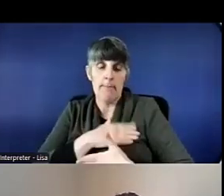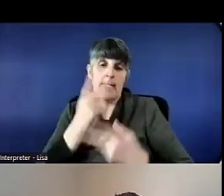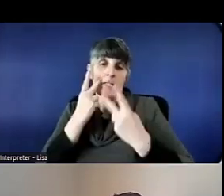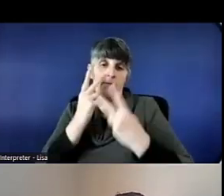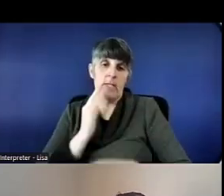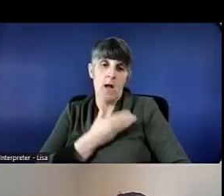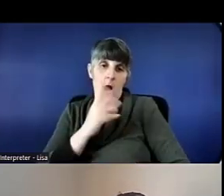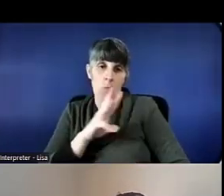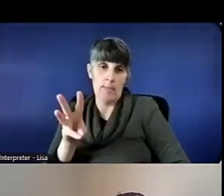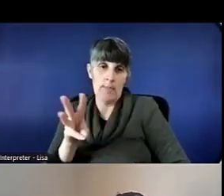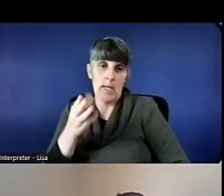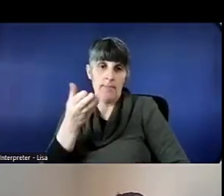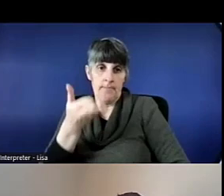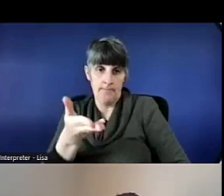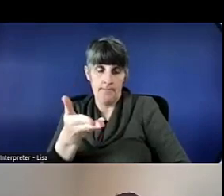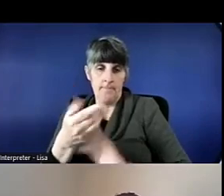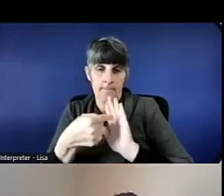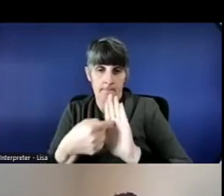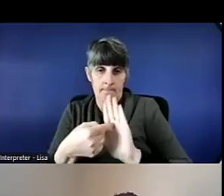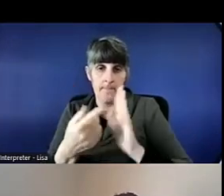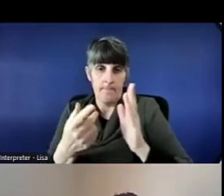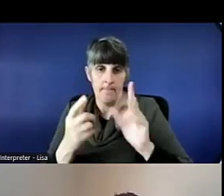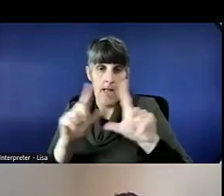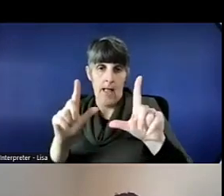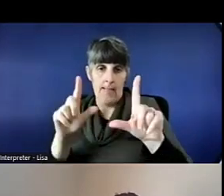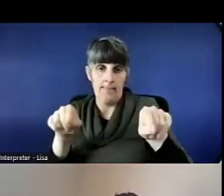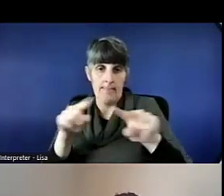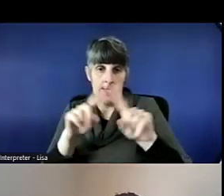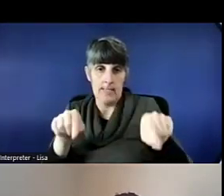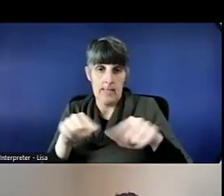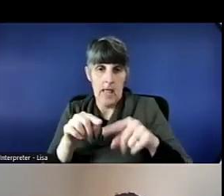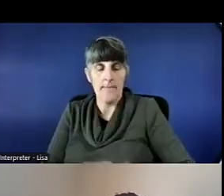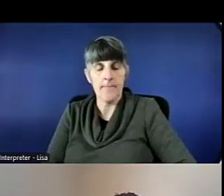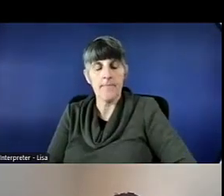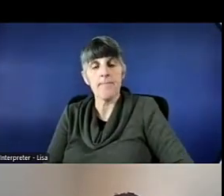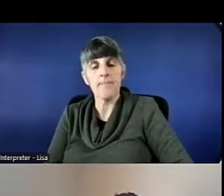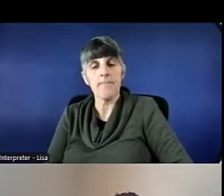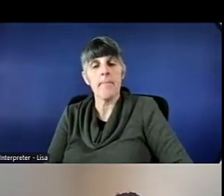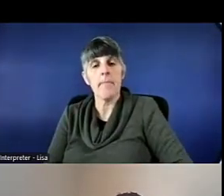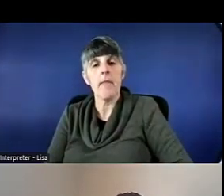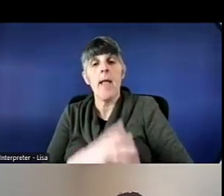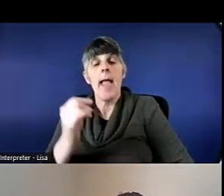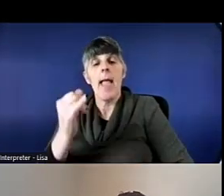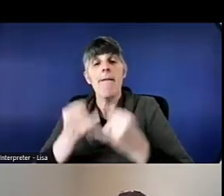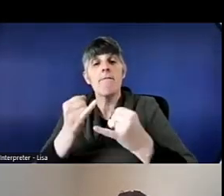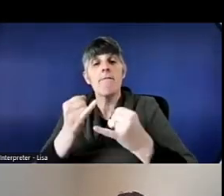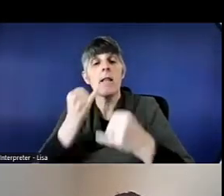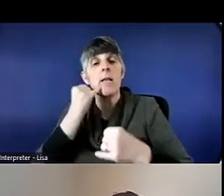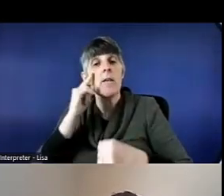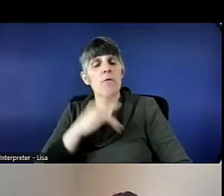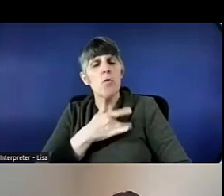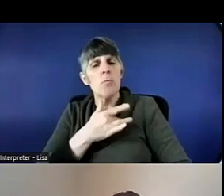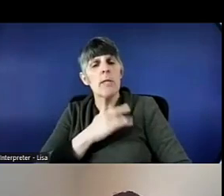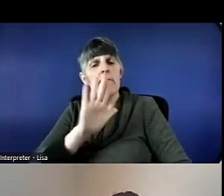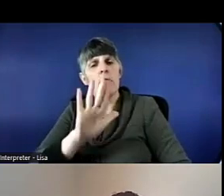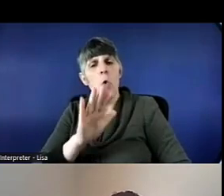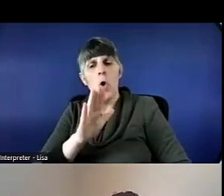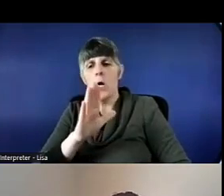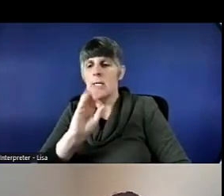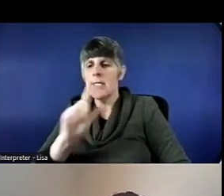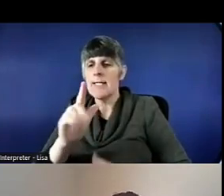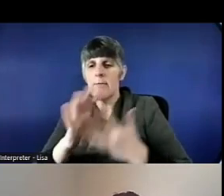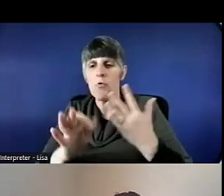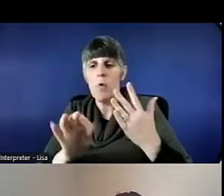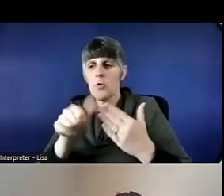our website, which is displayed on this slide. And finally, if you believe your civil rights or those of